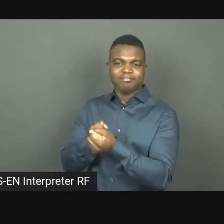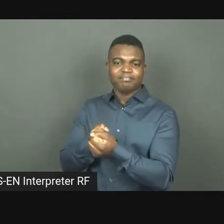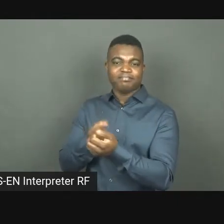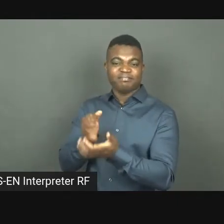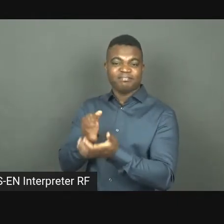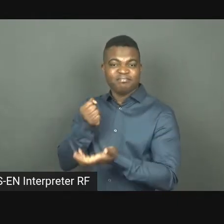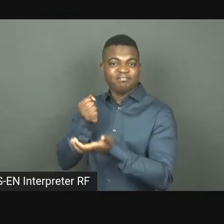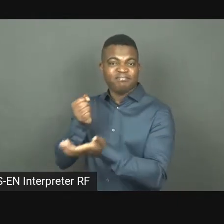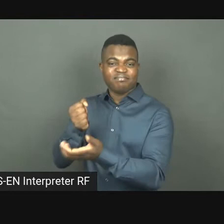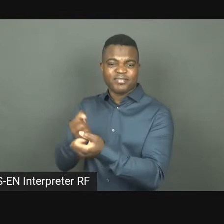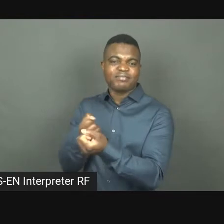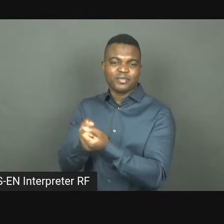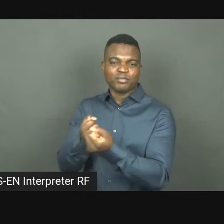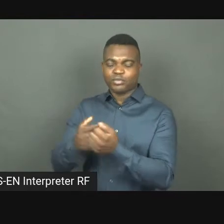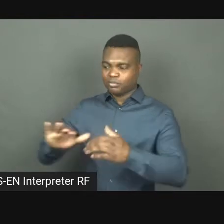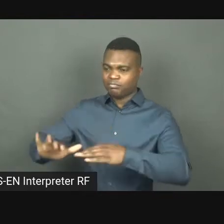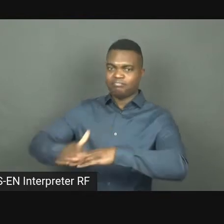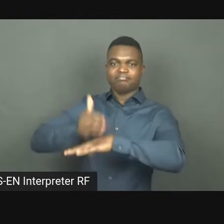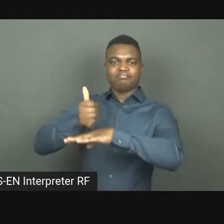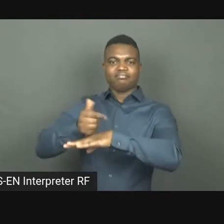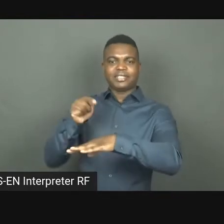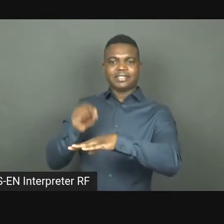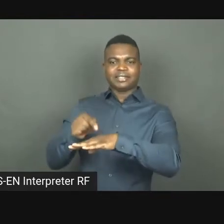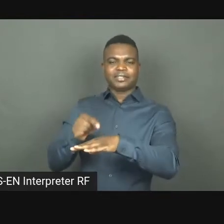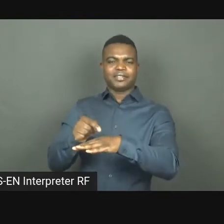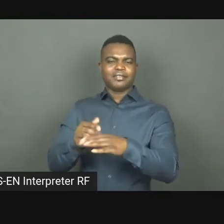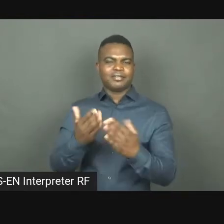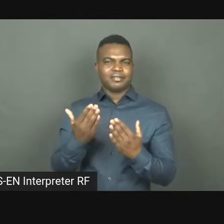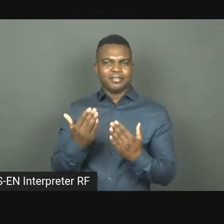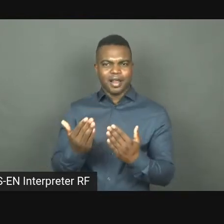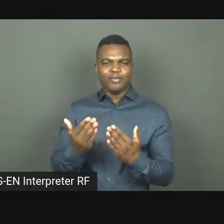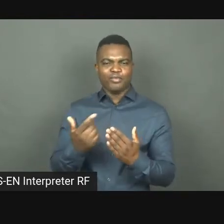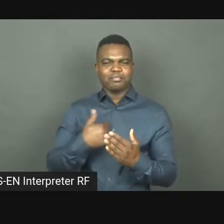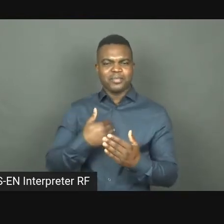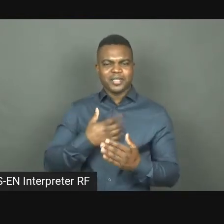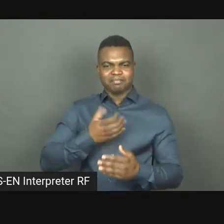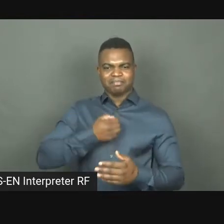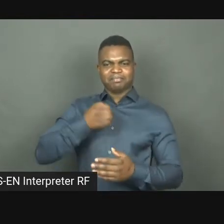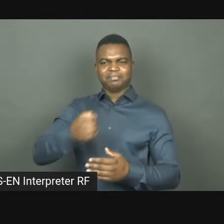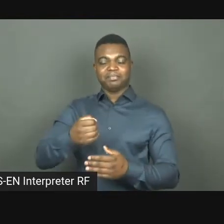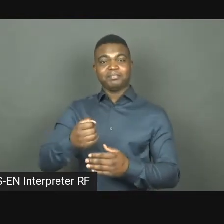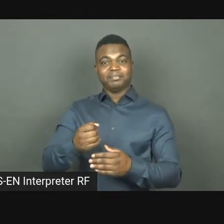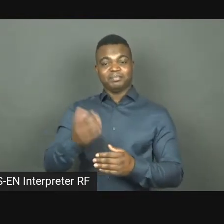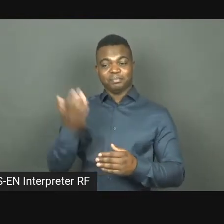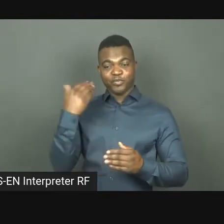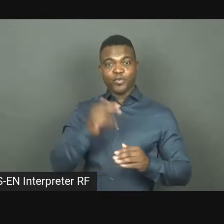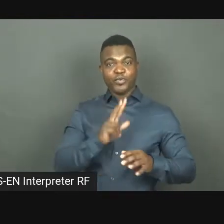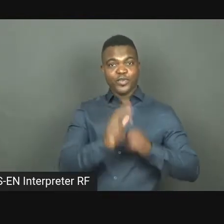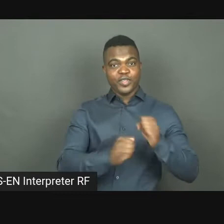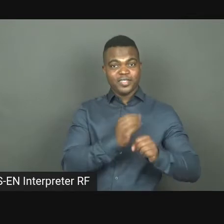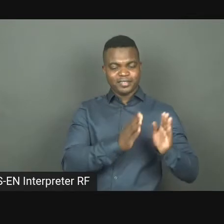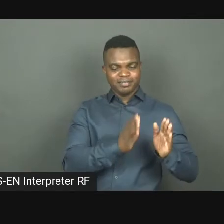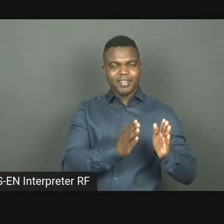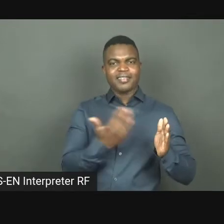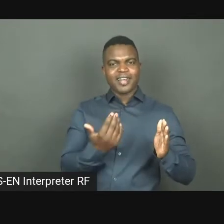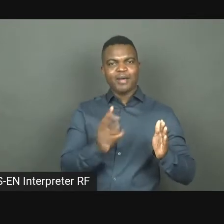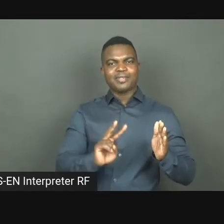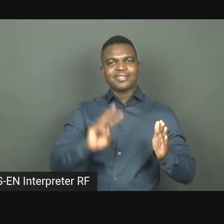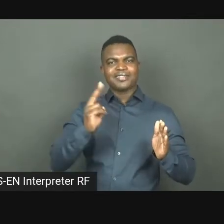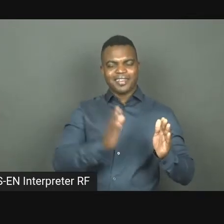core humanitarian standard, with our initial audit in 2018, and we've just completed our midterm audit. For